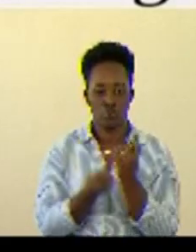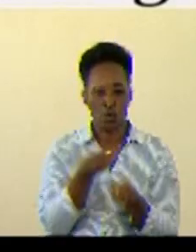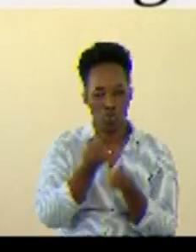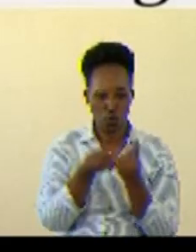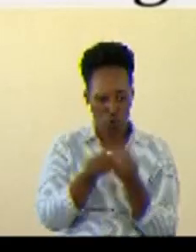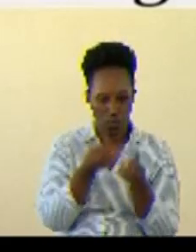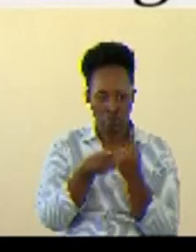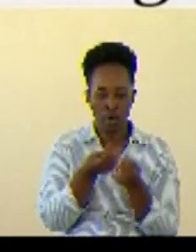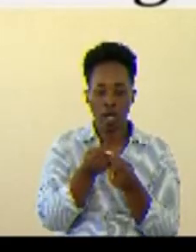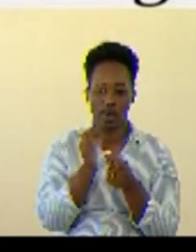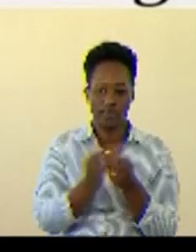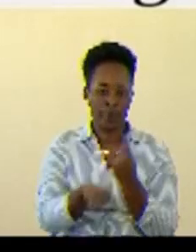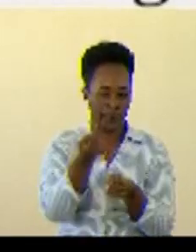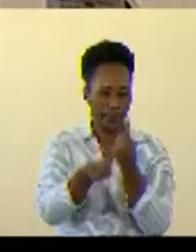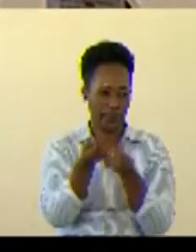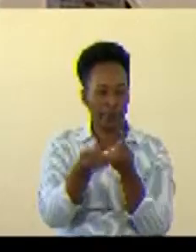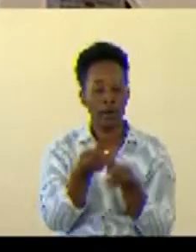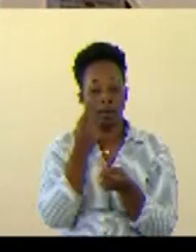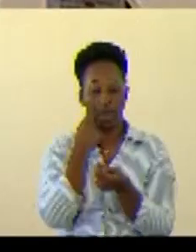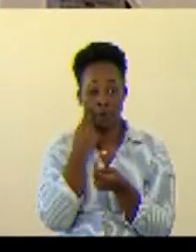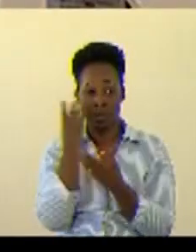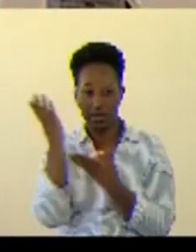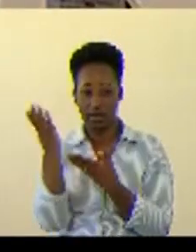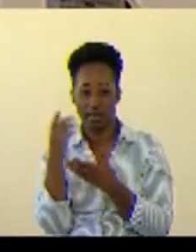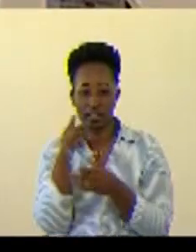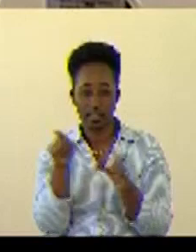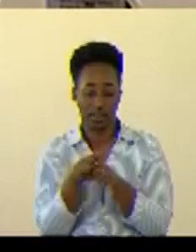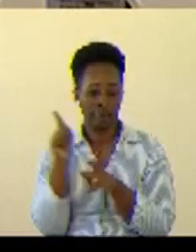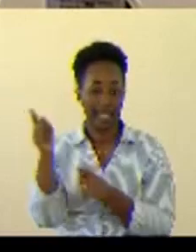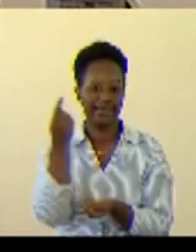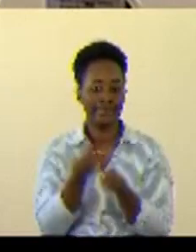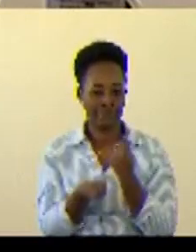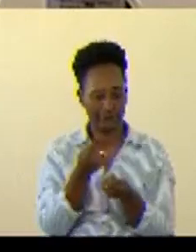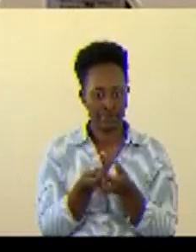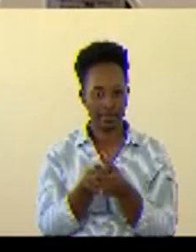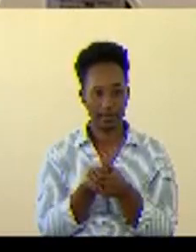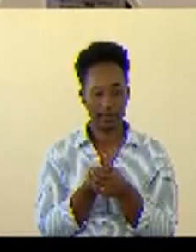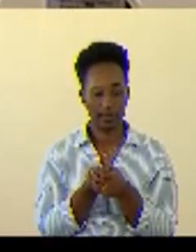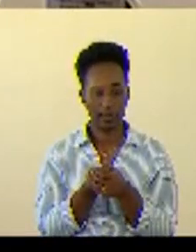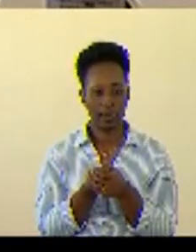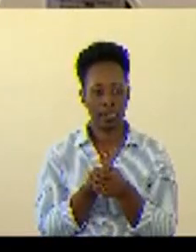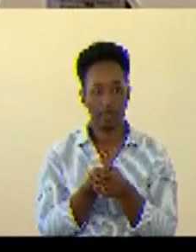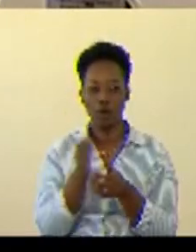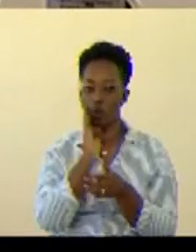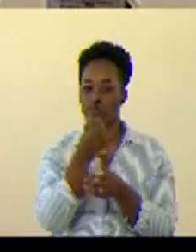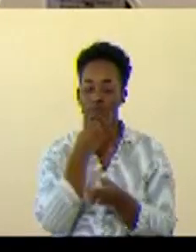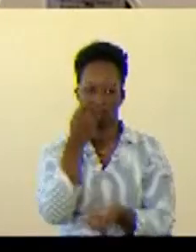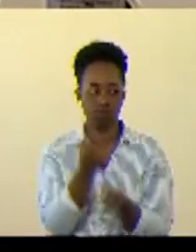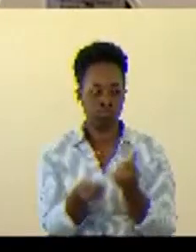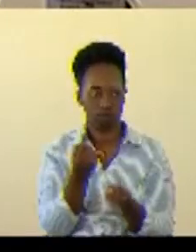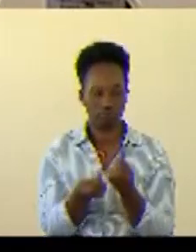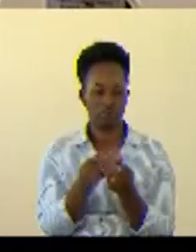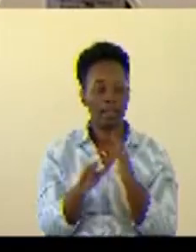Here, you can try to see, this is a heat, a Bunsen burner. This is water boiling.